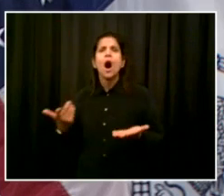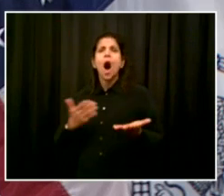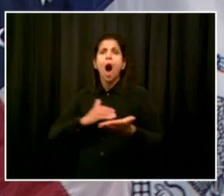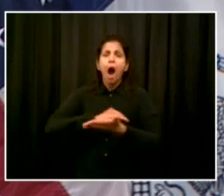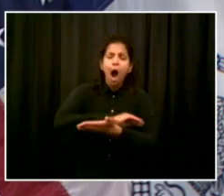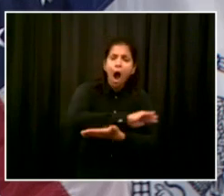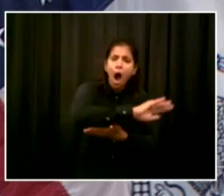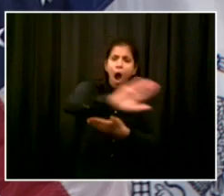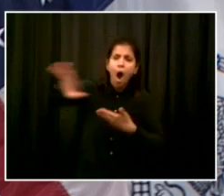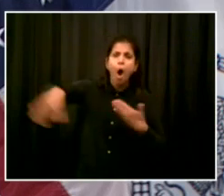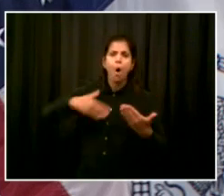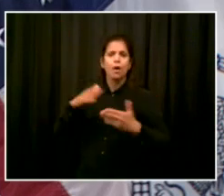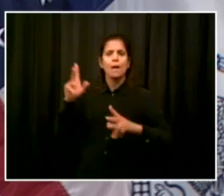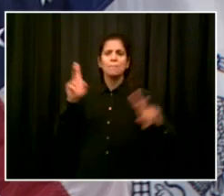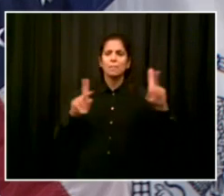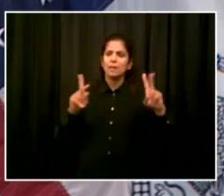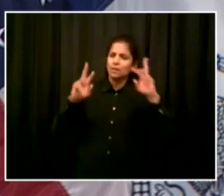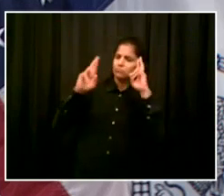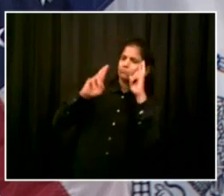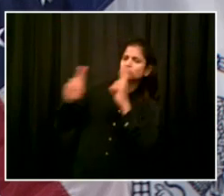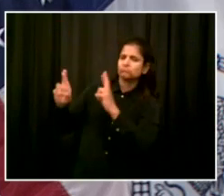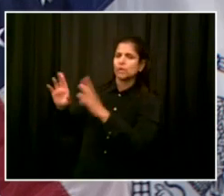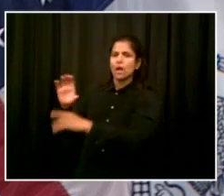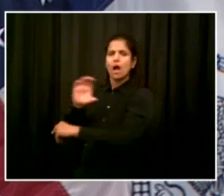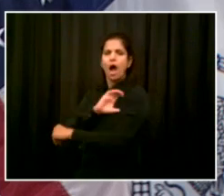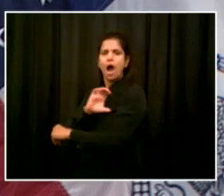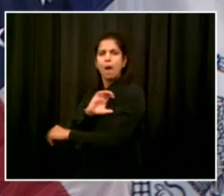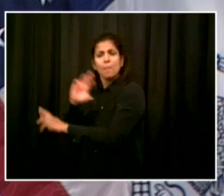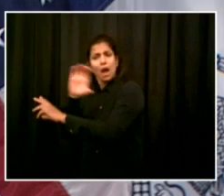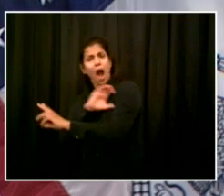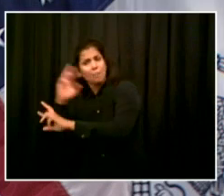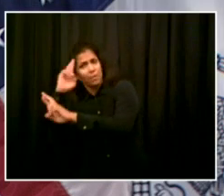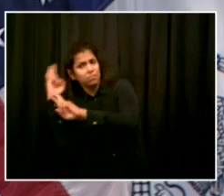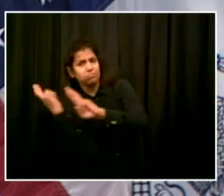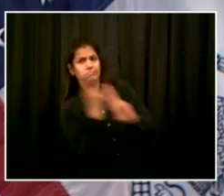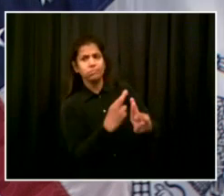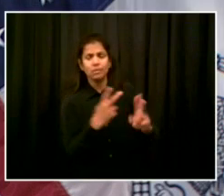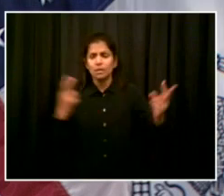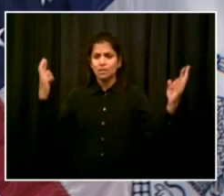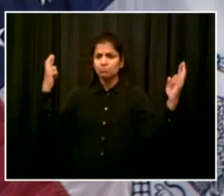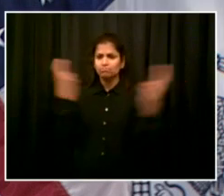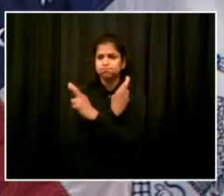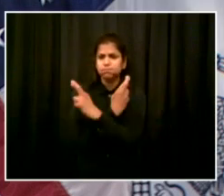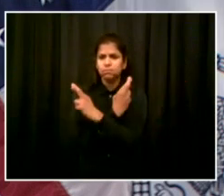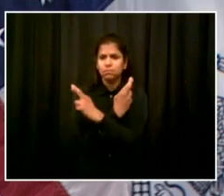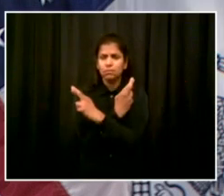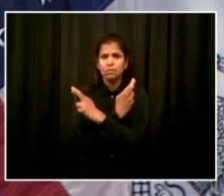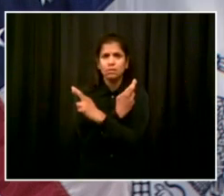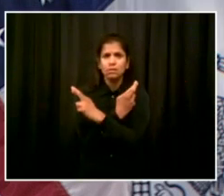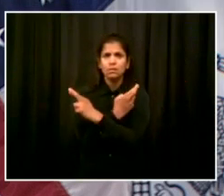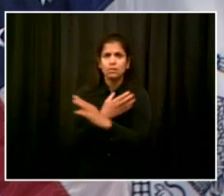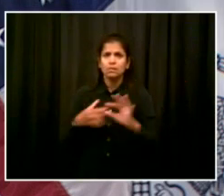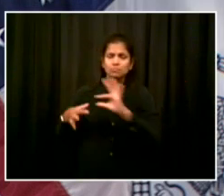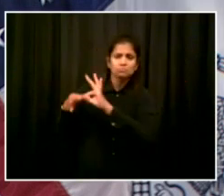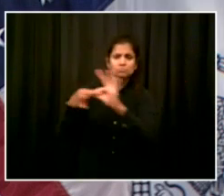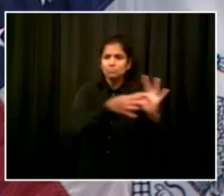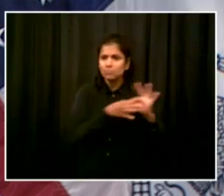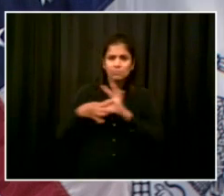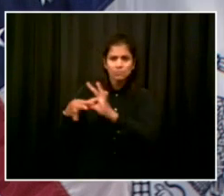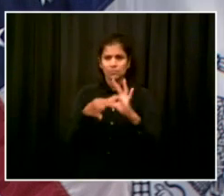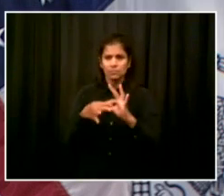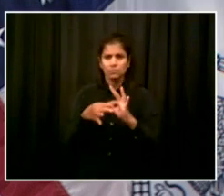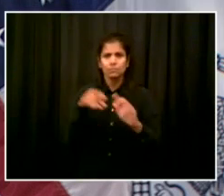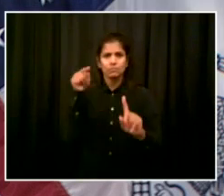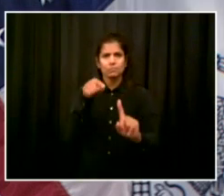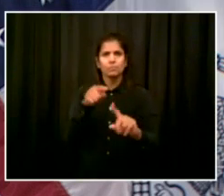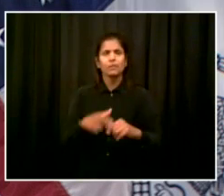is a city where there's mutual respect between police and community. So that we change the environment for the better. I have